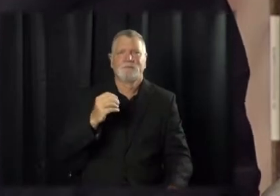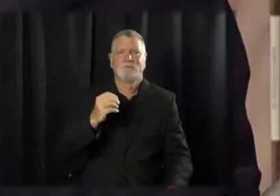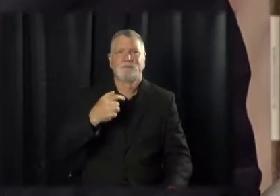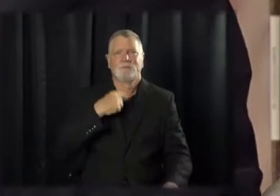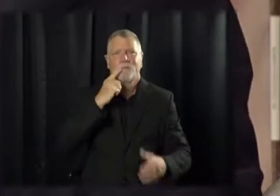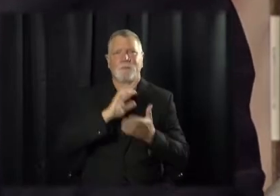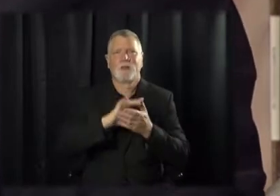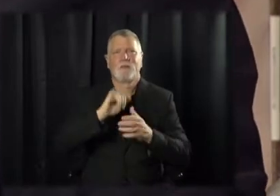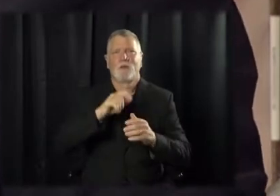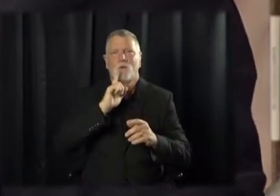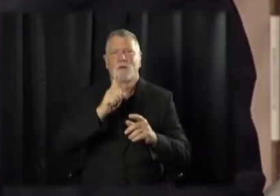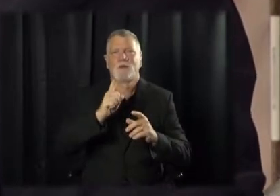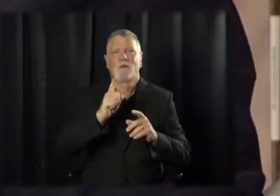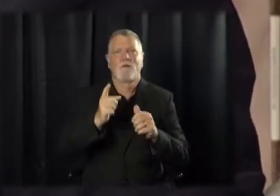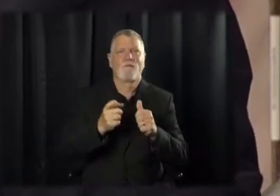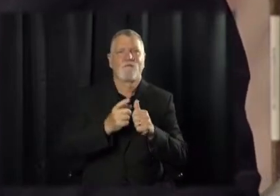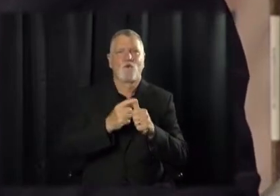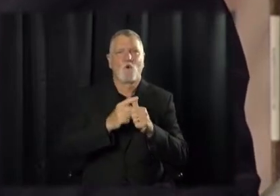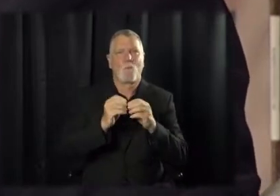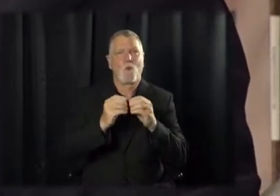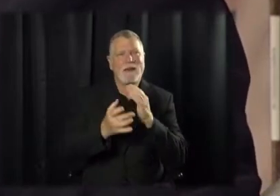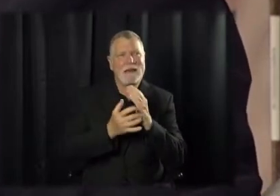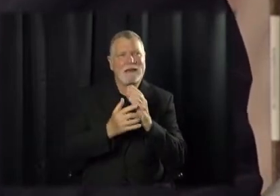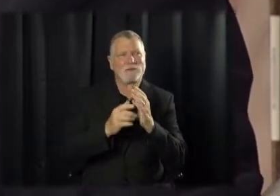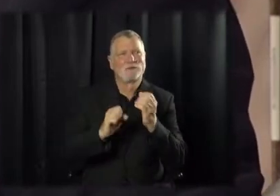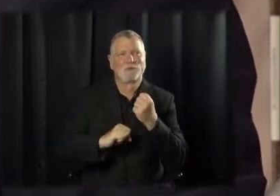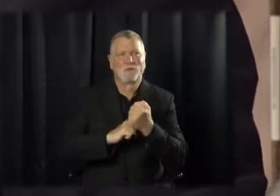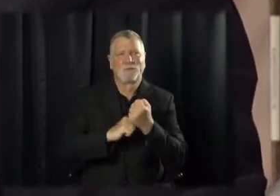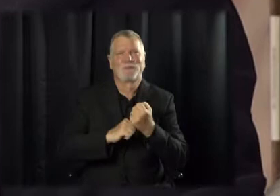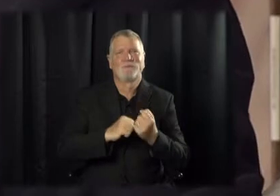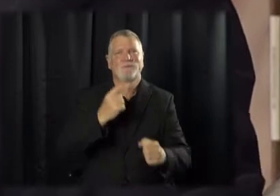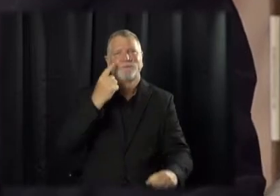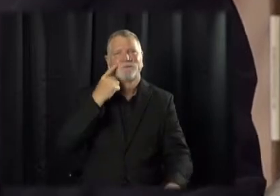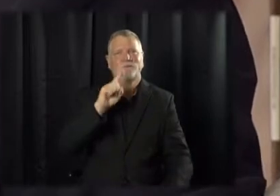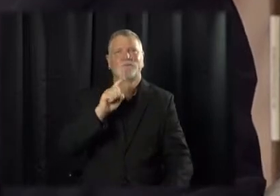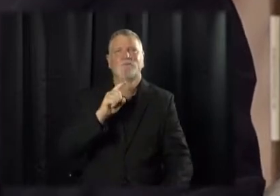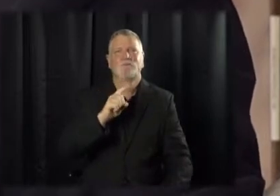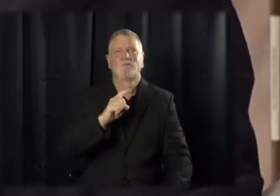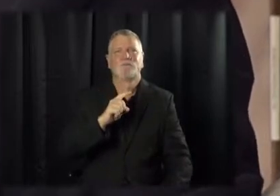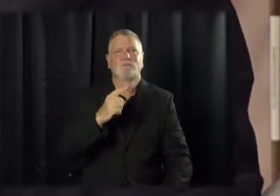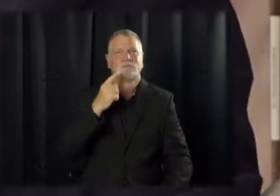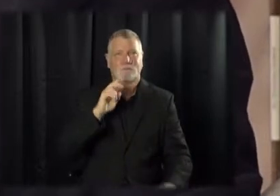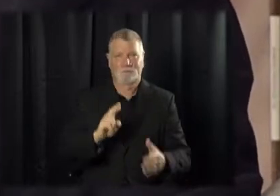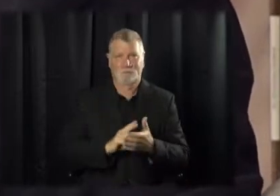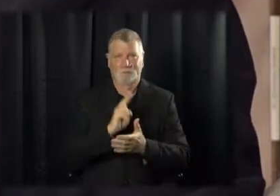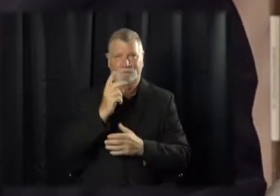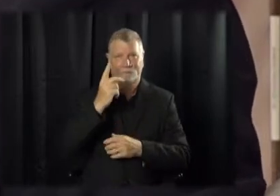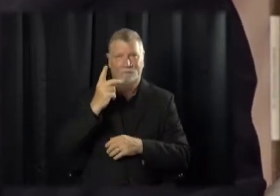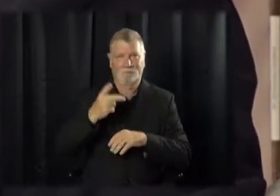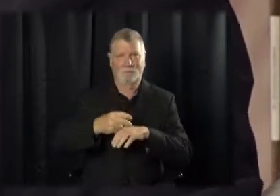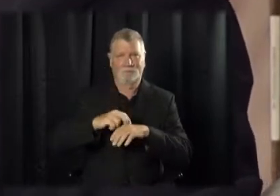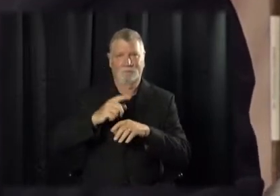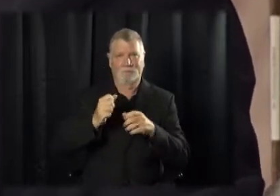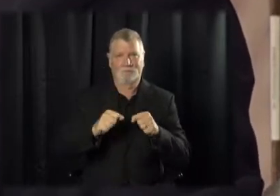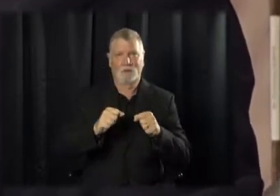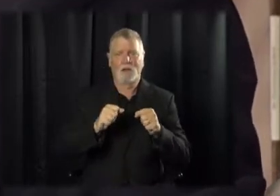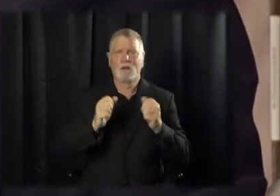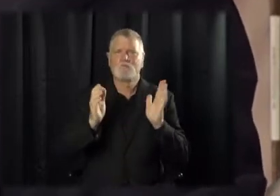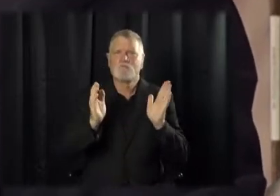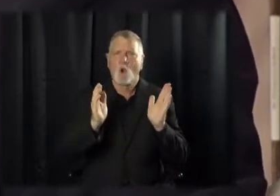I believe that we need to provide further technical support for the university to be able to close the